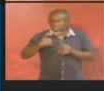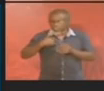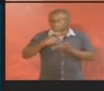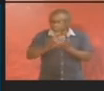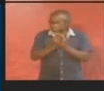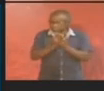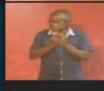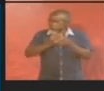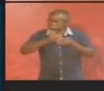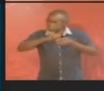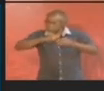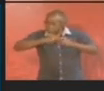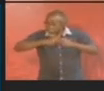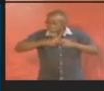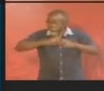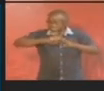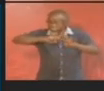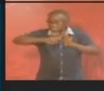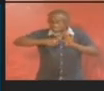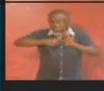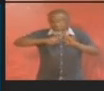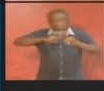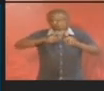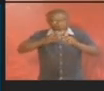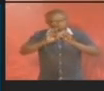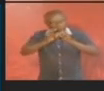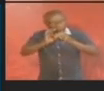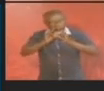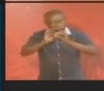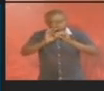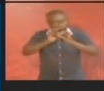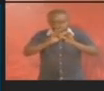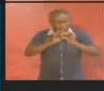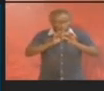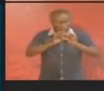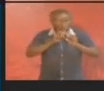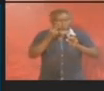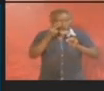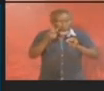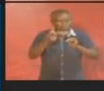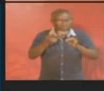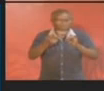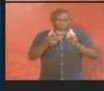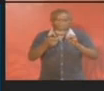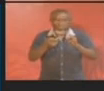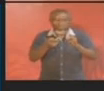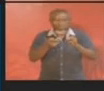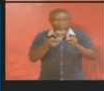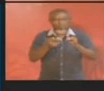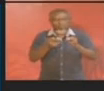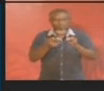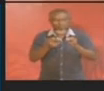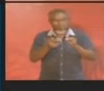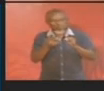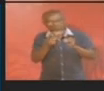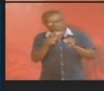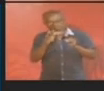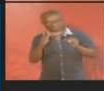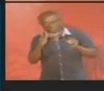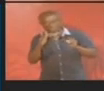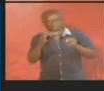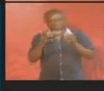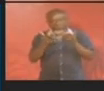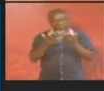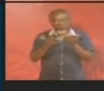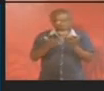But as of this week, the missed calls from the data that I see is very minimal, single digits, 3 to 5, and we promptly